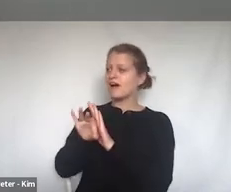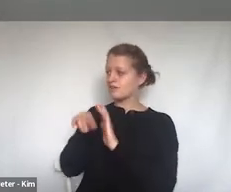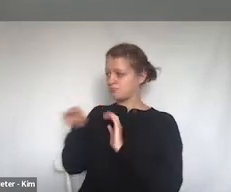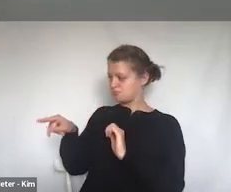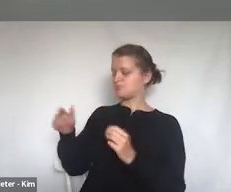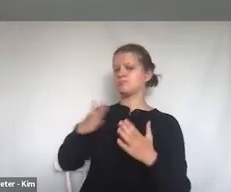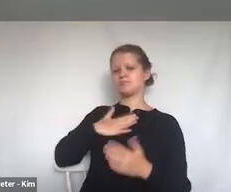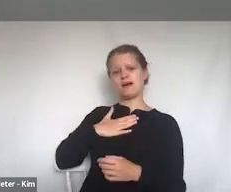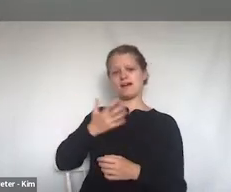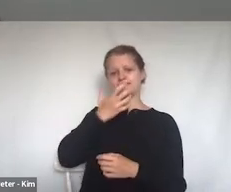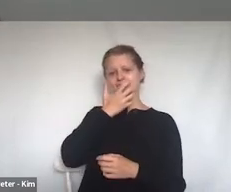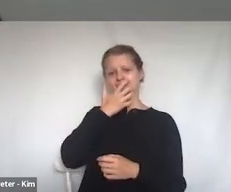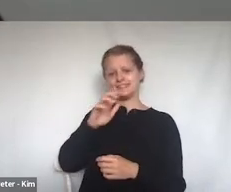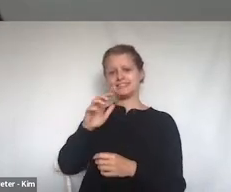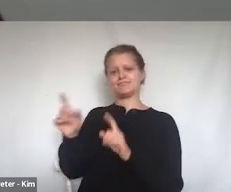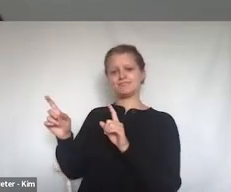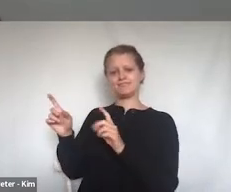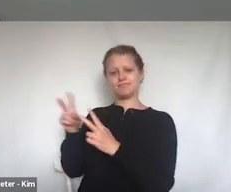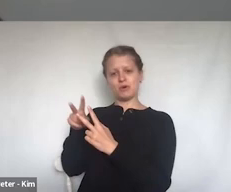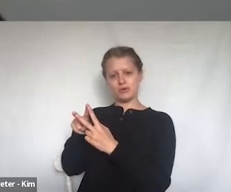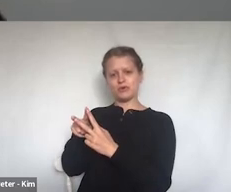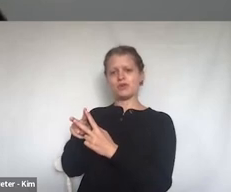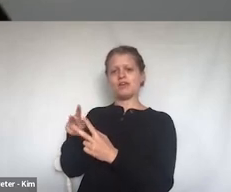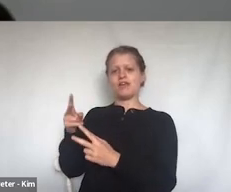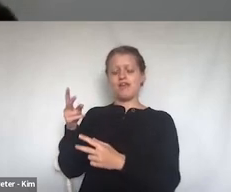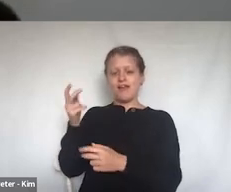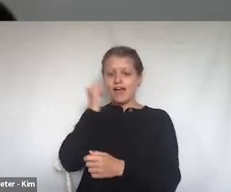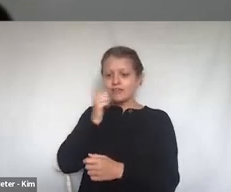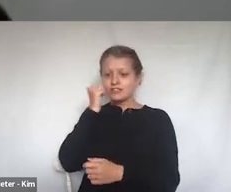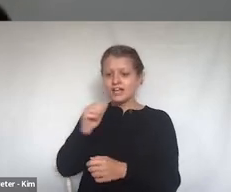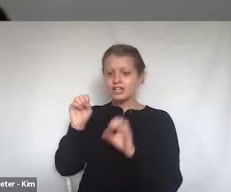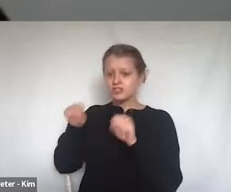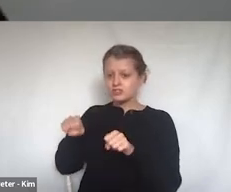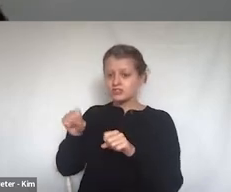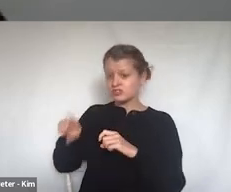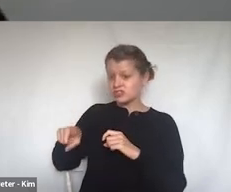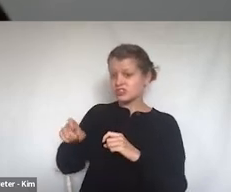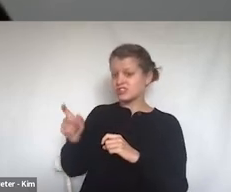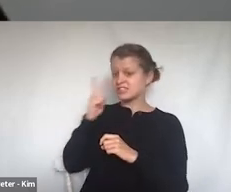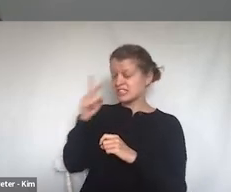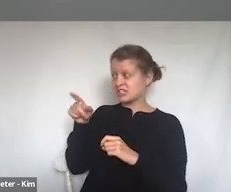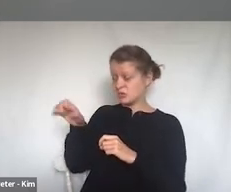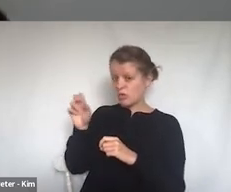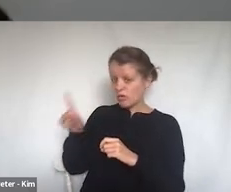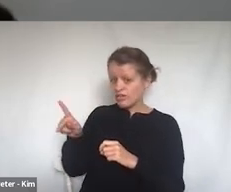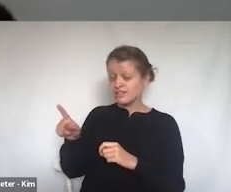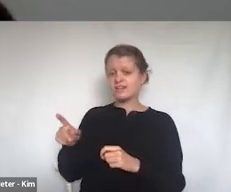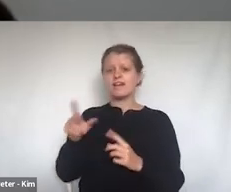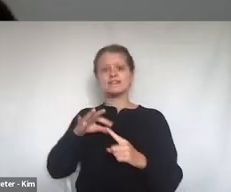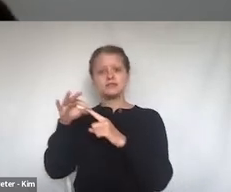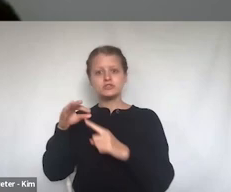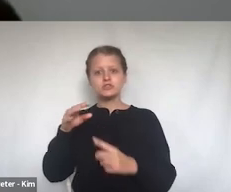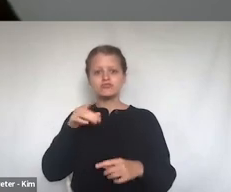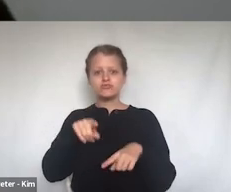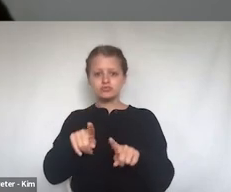other multiple times a day, especially in the evening when, you know, the outdoor temperatures cool down, your indoor temperatures